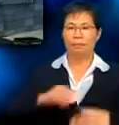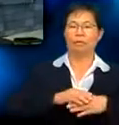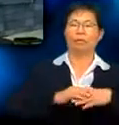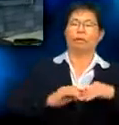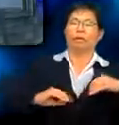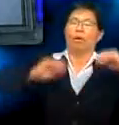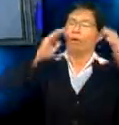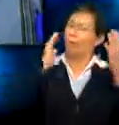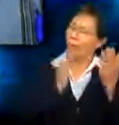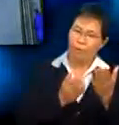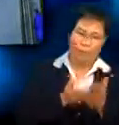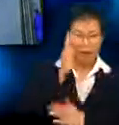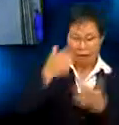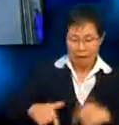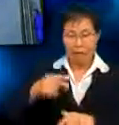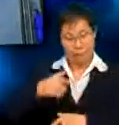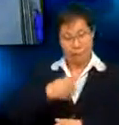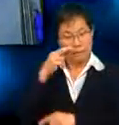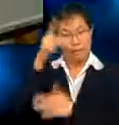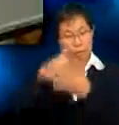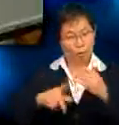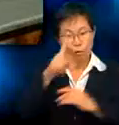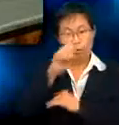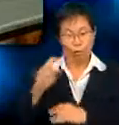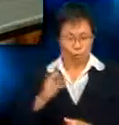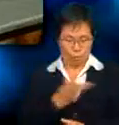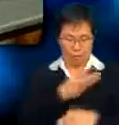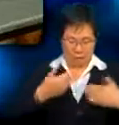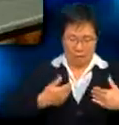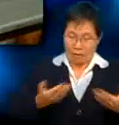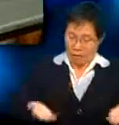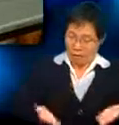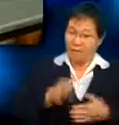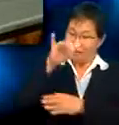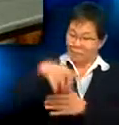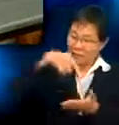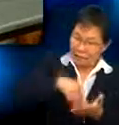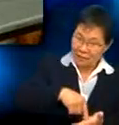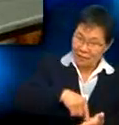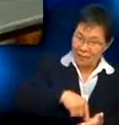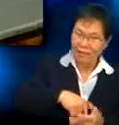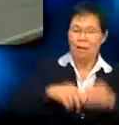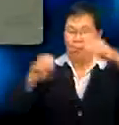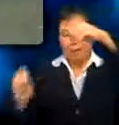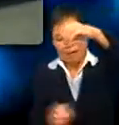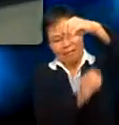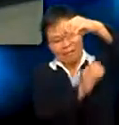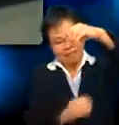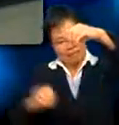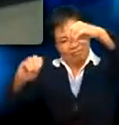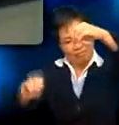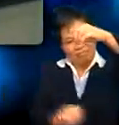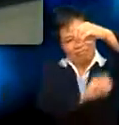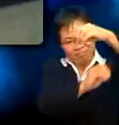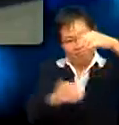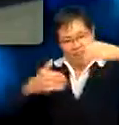All right, let me see. What do we have here? Yes, this is a pendulum. A pendulum